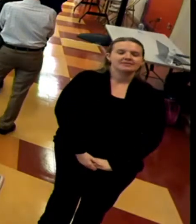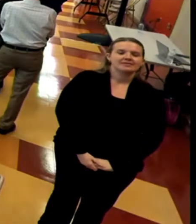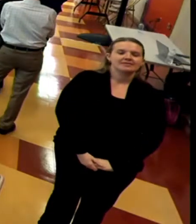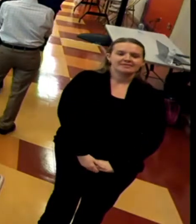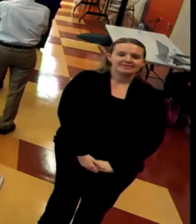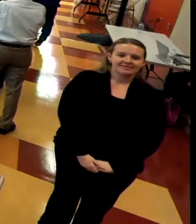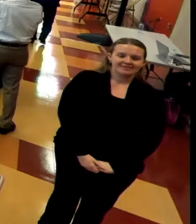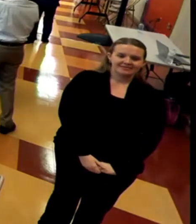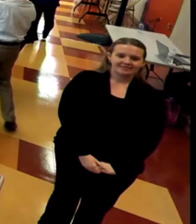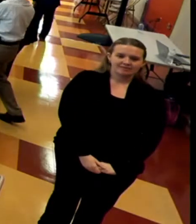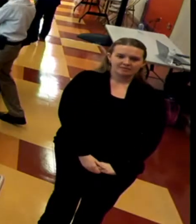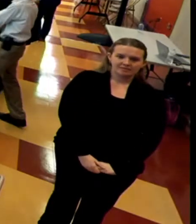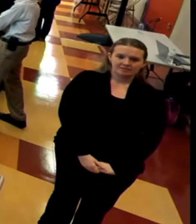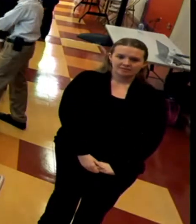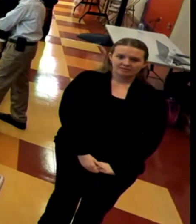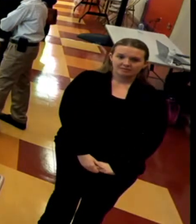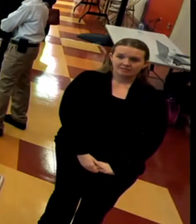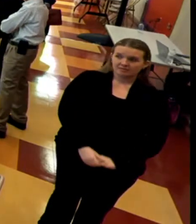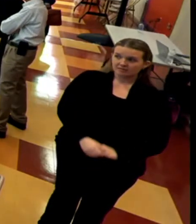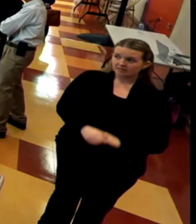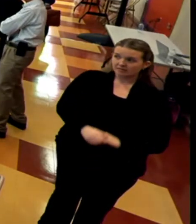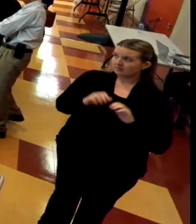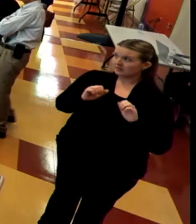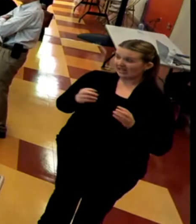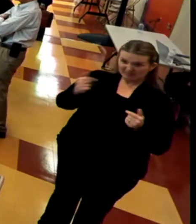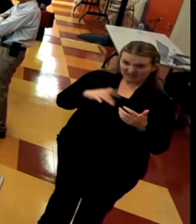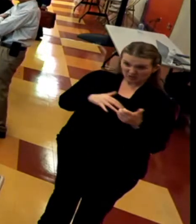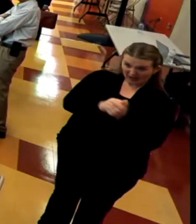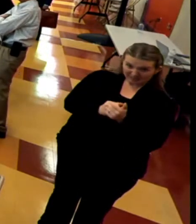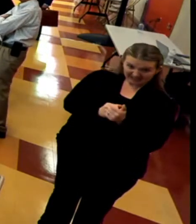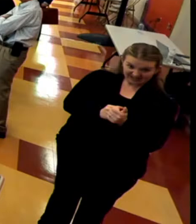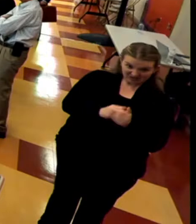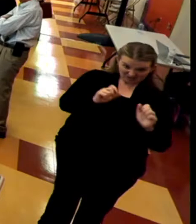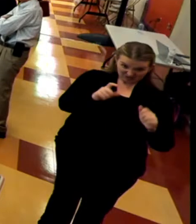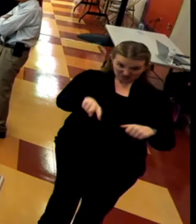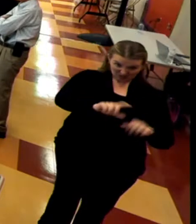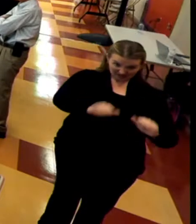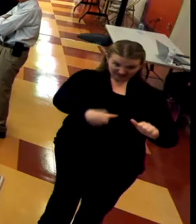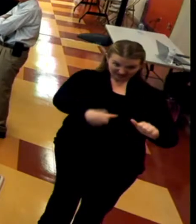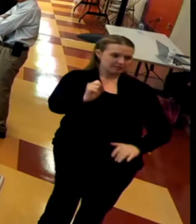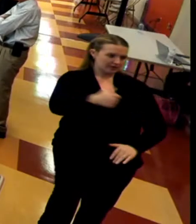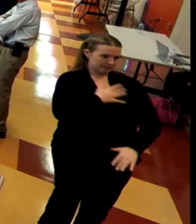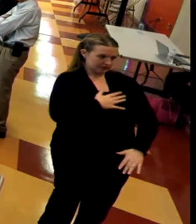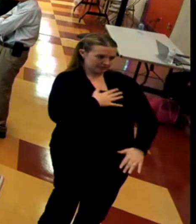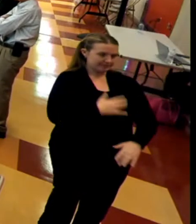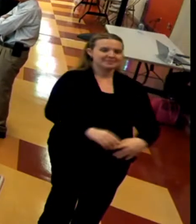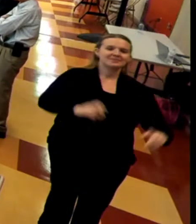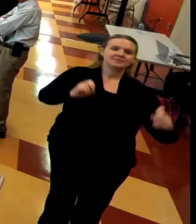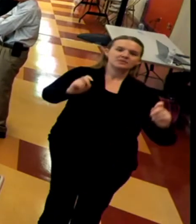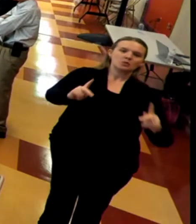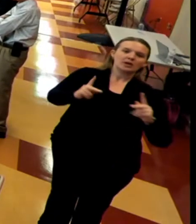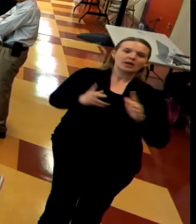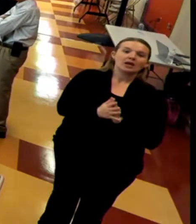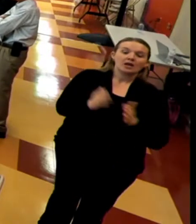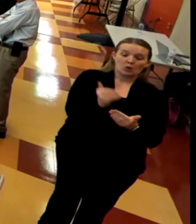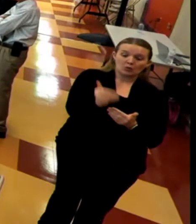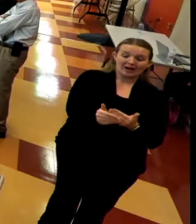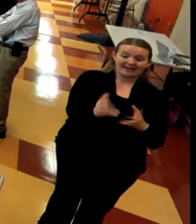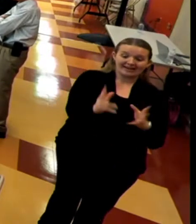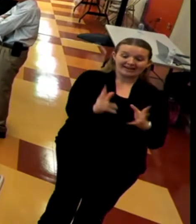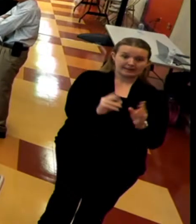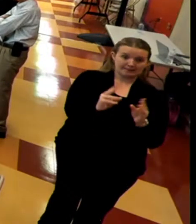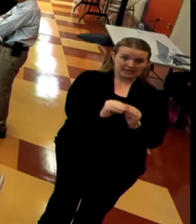I just move immediately to updates? Get y'all out the door? Yes, please. Okay. Our next